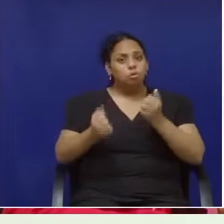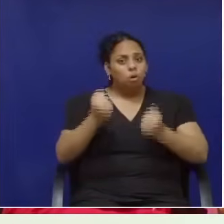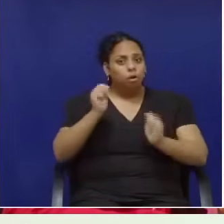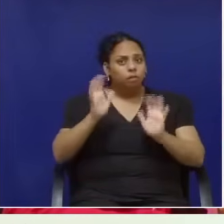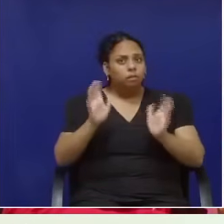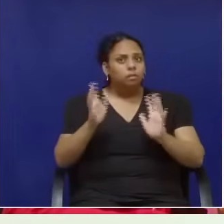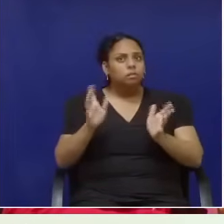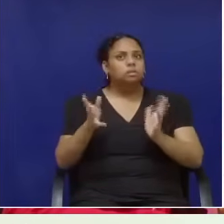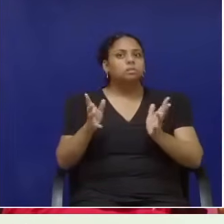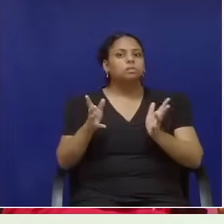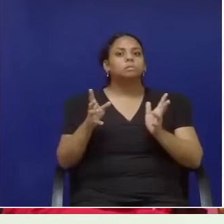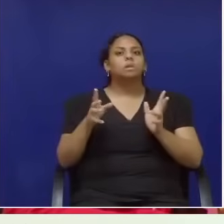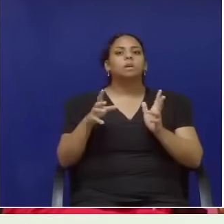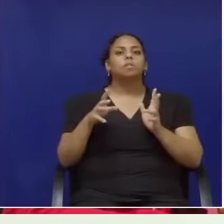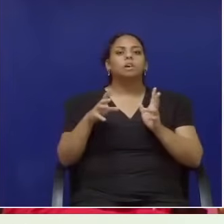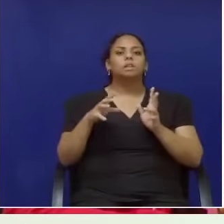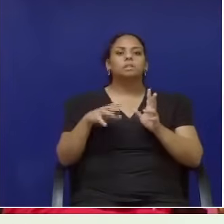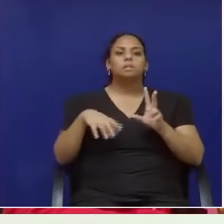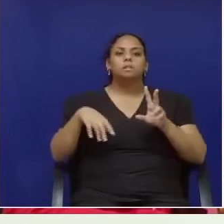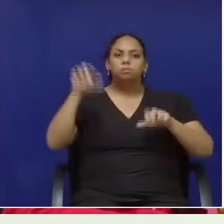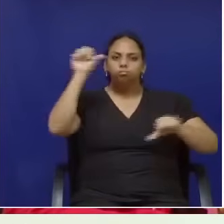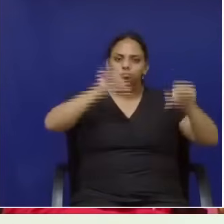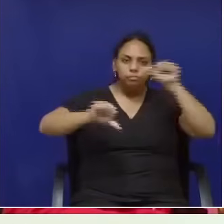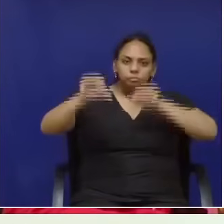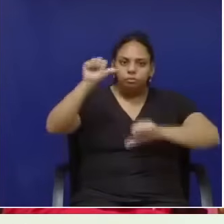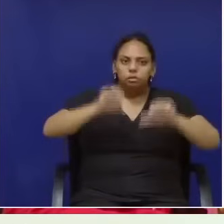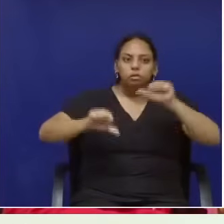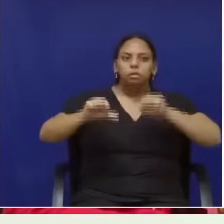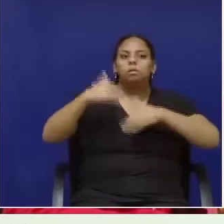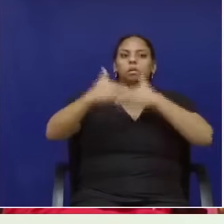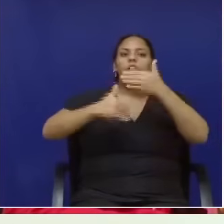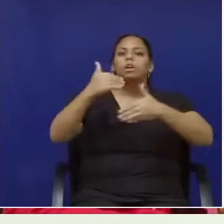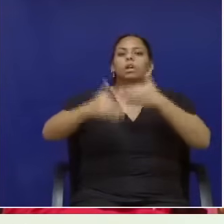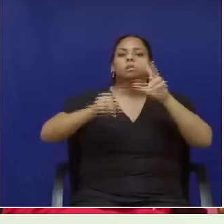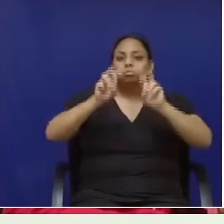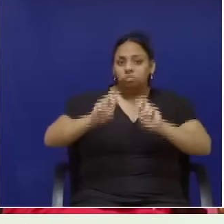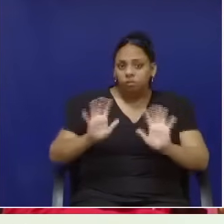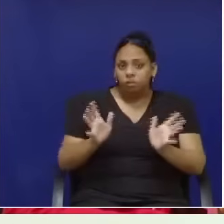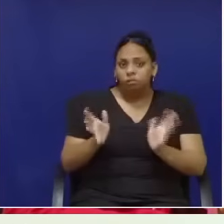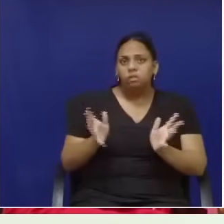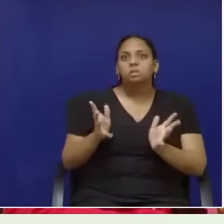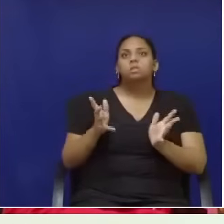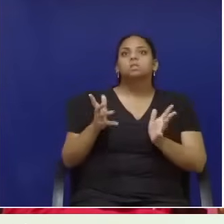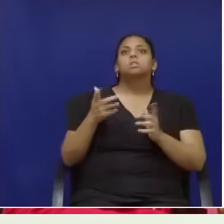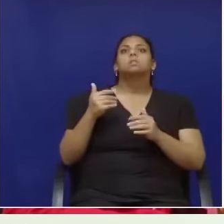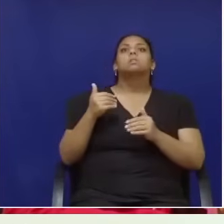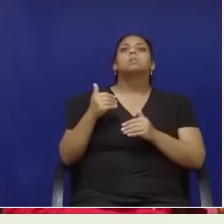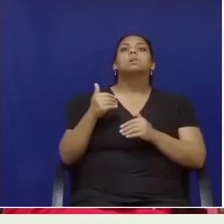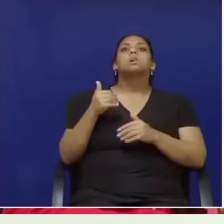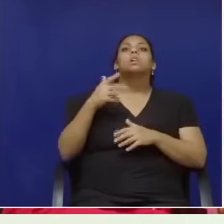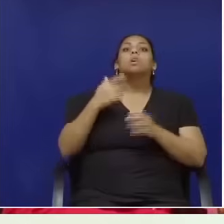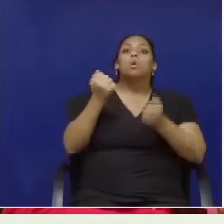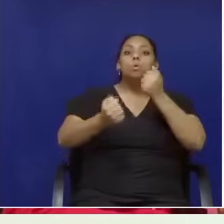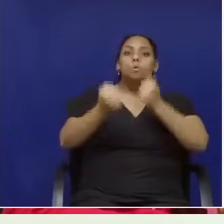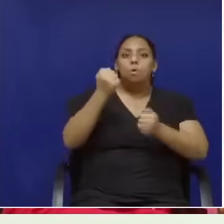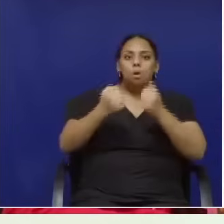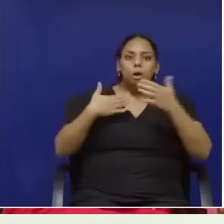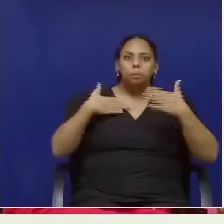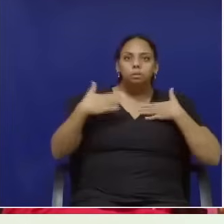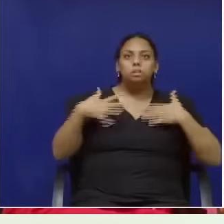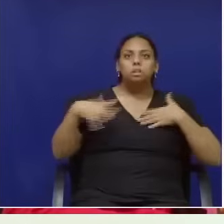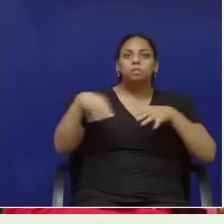forensic audit into possible syndicates and systemic corruption operating within court administration, particularly